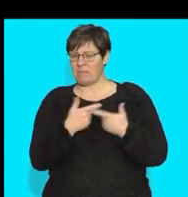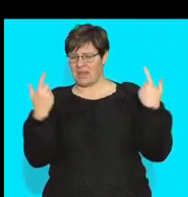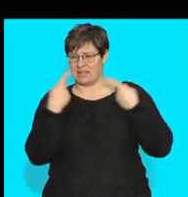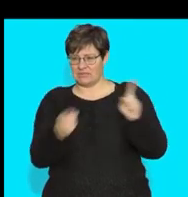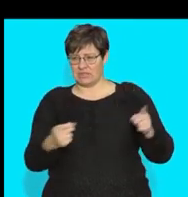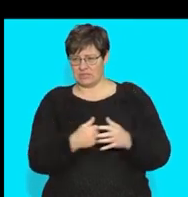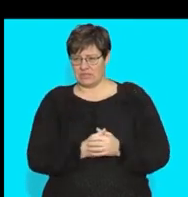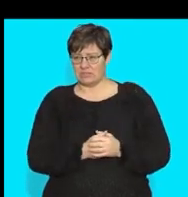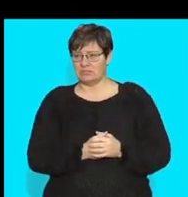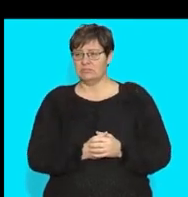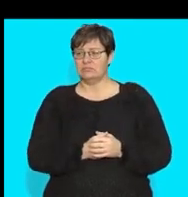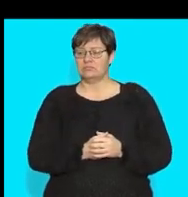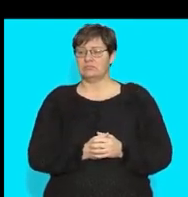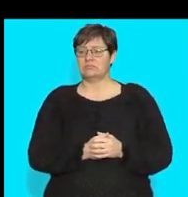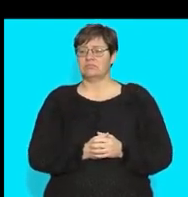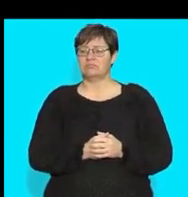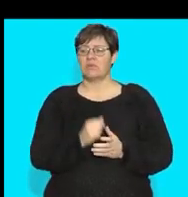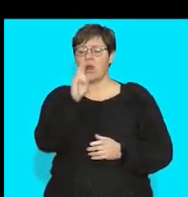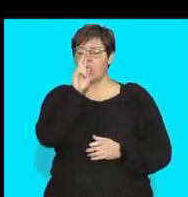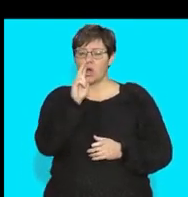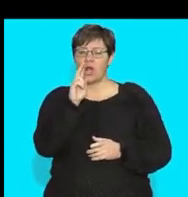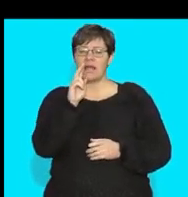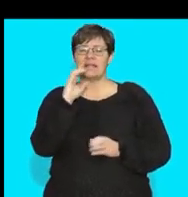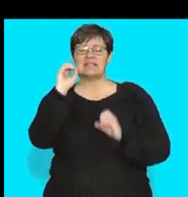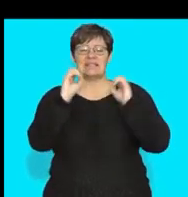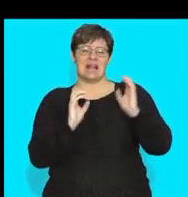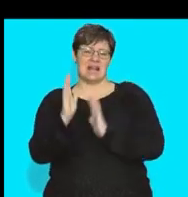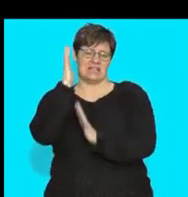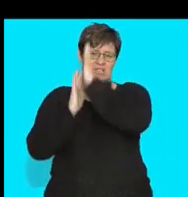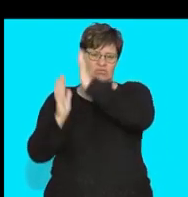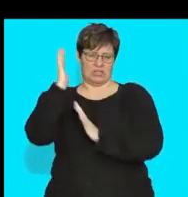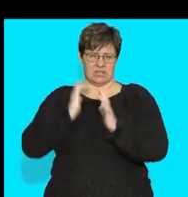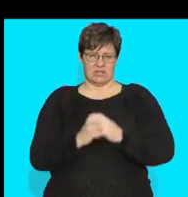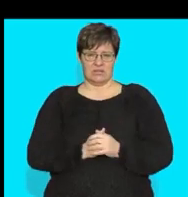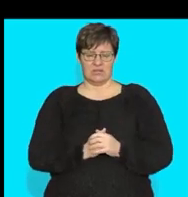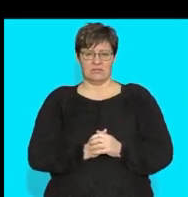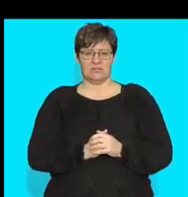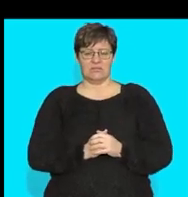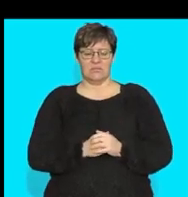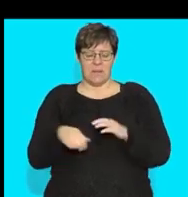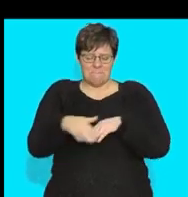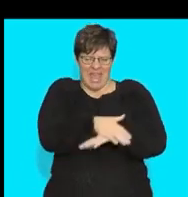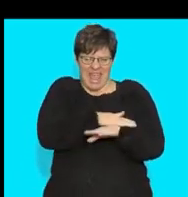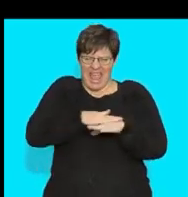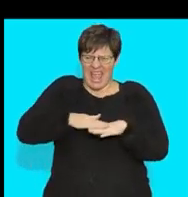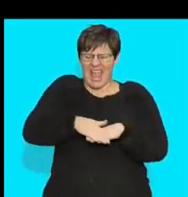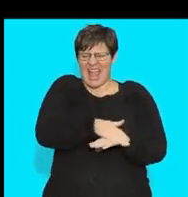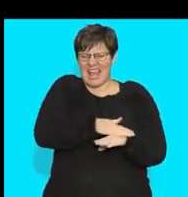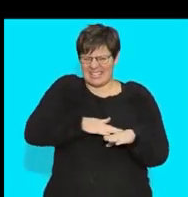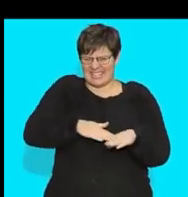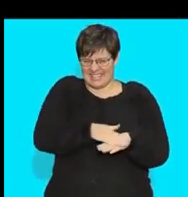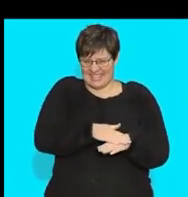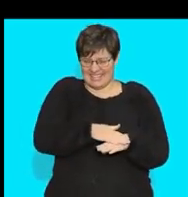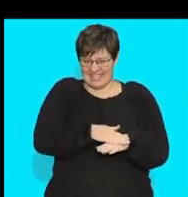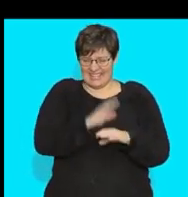this lesson. So when we look at the history of the cell, basically, this is the most basic